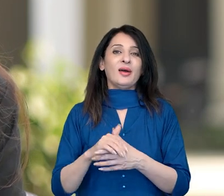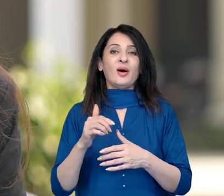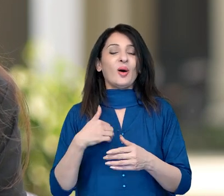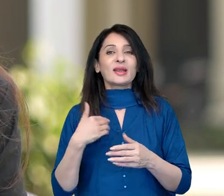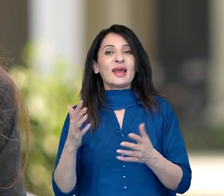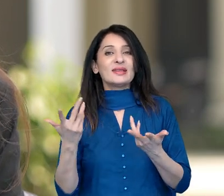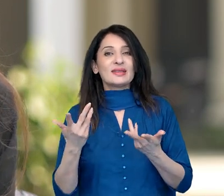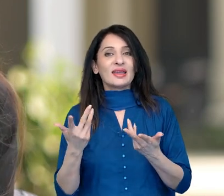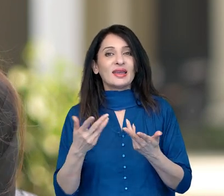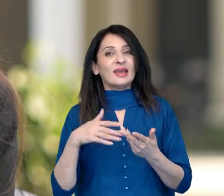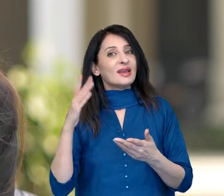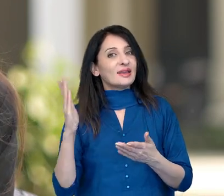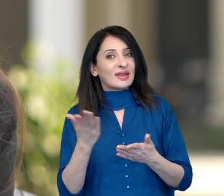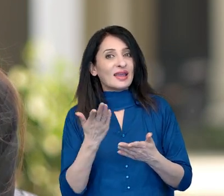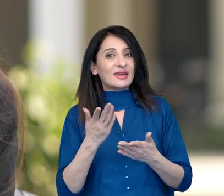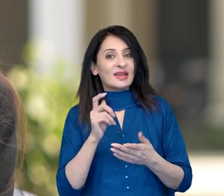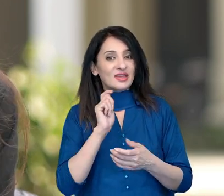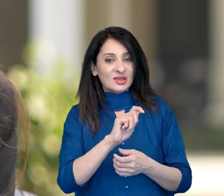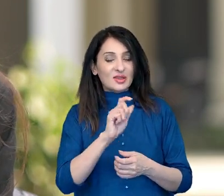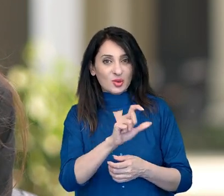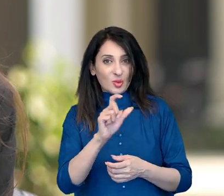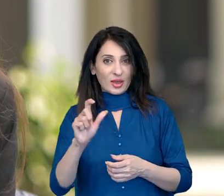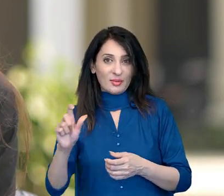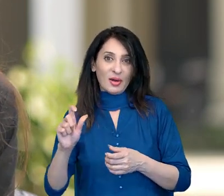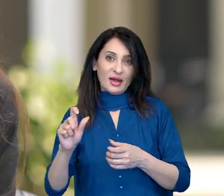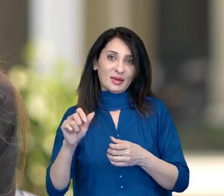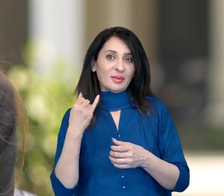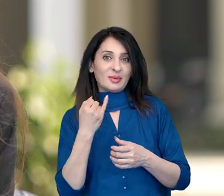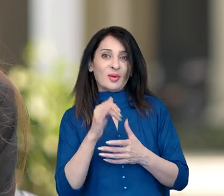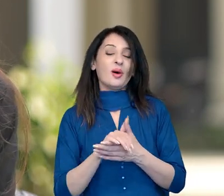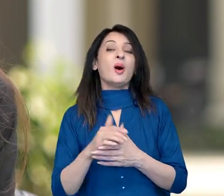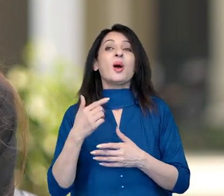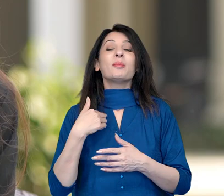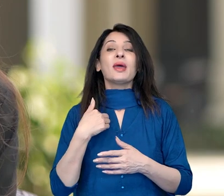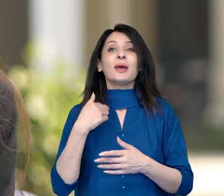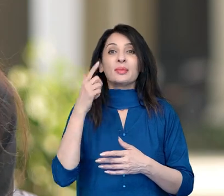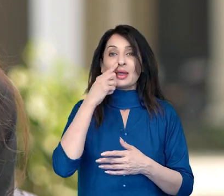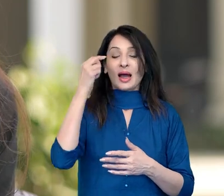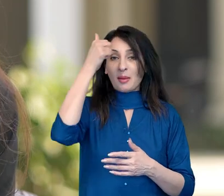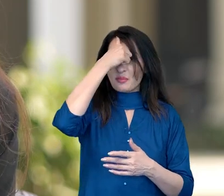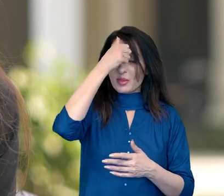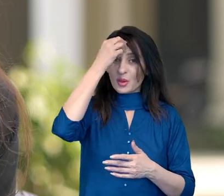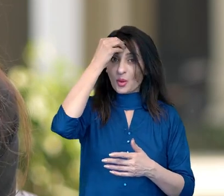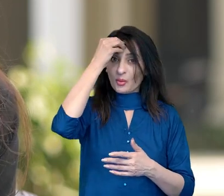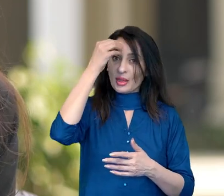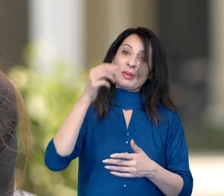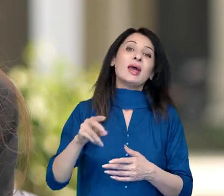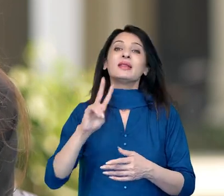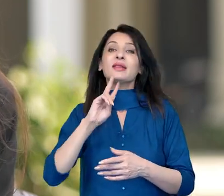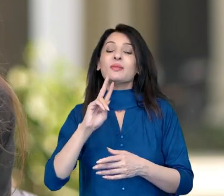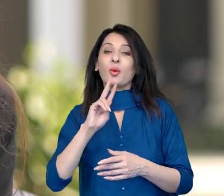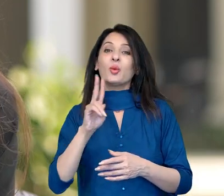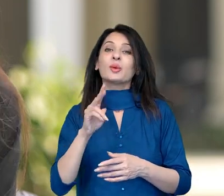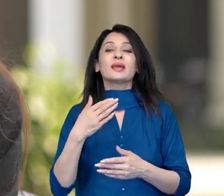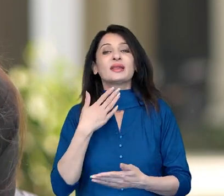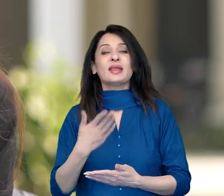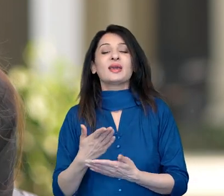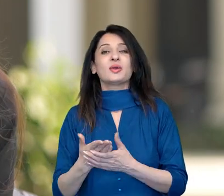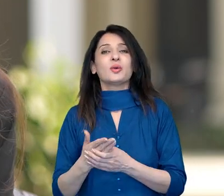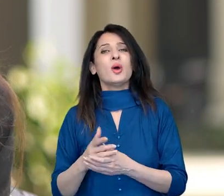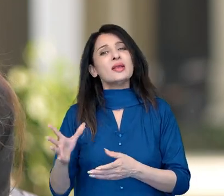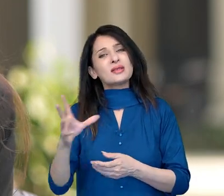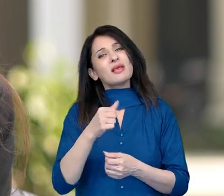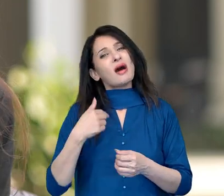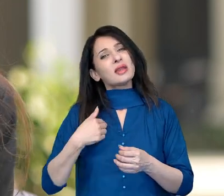reality and how to search for the extraordinary in the ordinary. Thank you, Mama, for always telling me that, yes, Azka, you can do